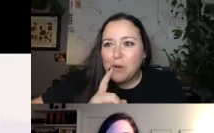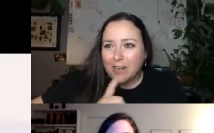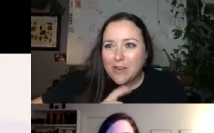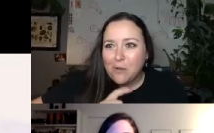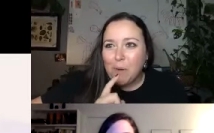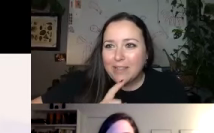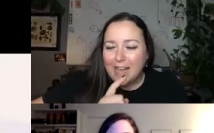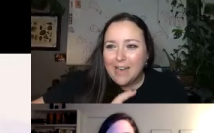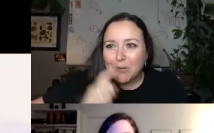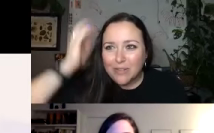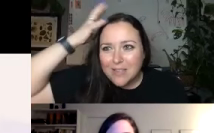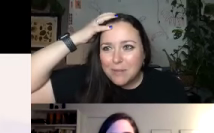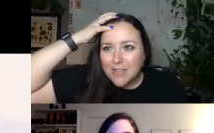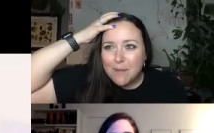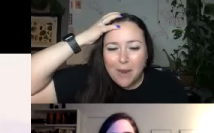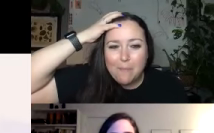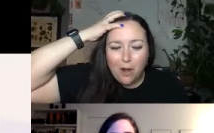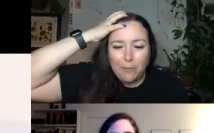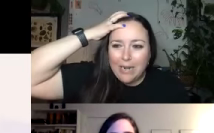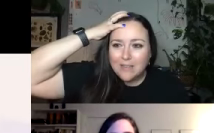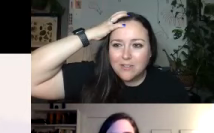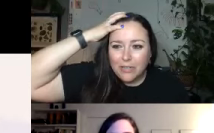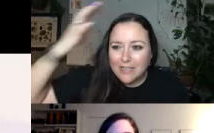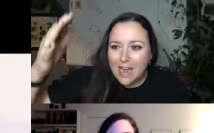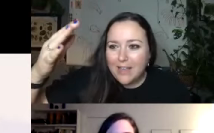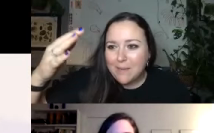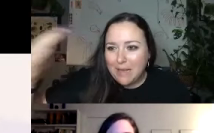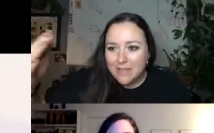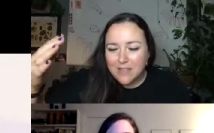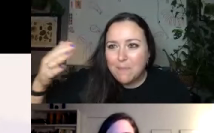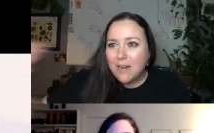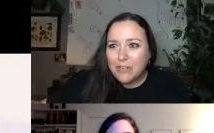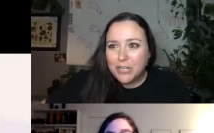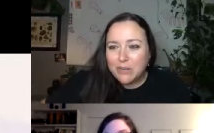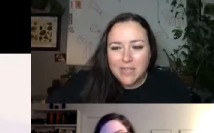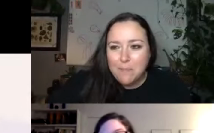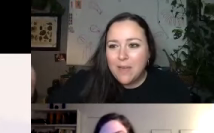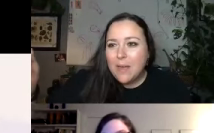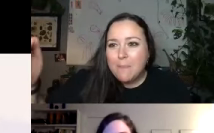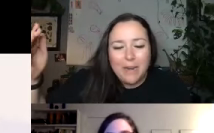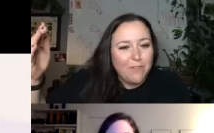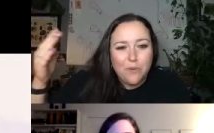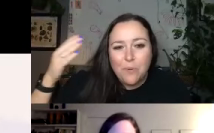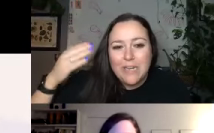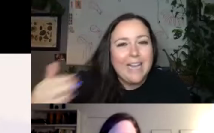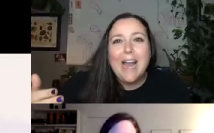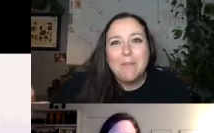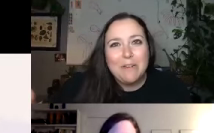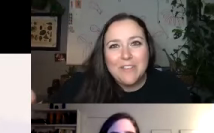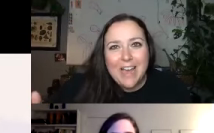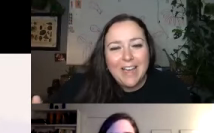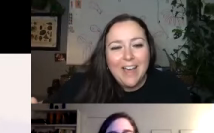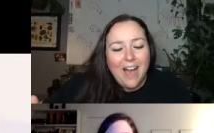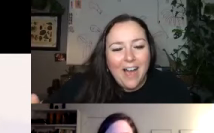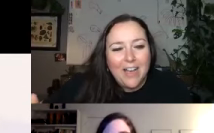you two are gonna know what that chemical is that builds up in our brains during the day that makes us sleepy and eventually go to sleep. But if you take a nap in the